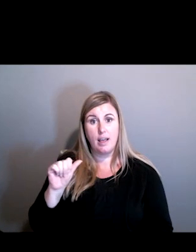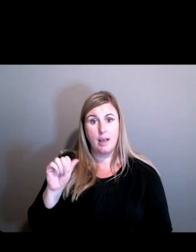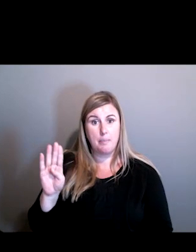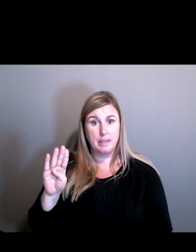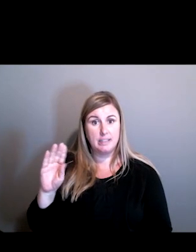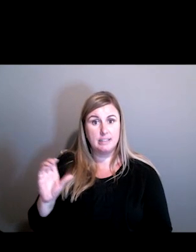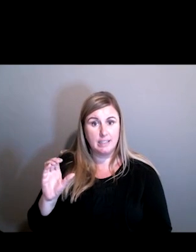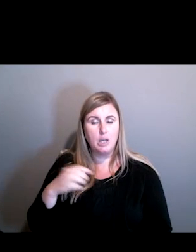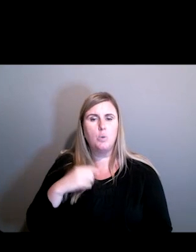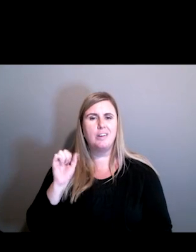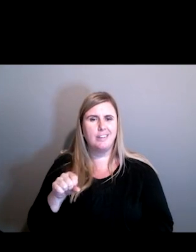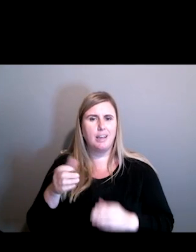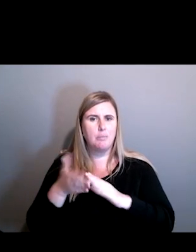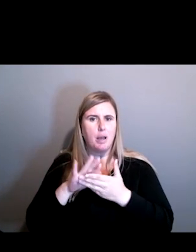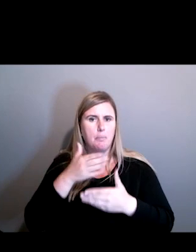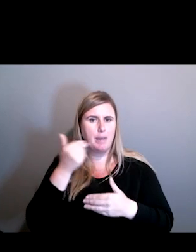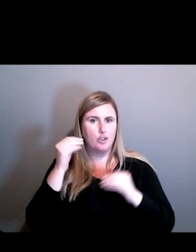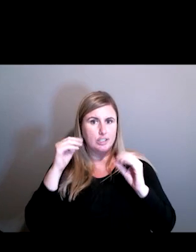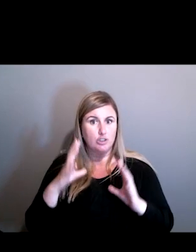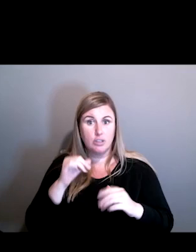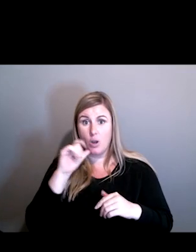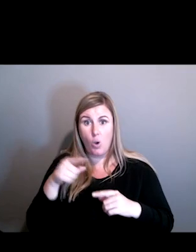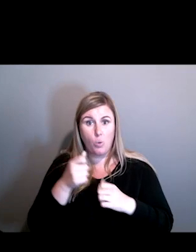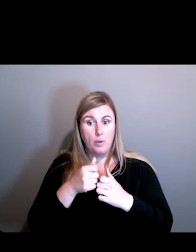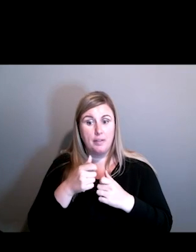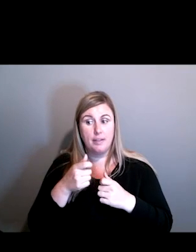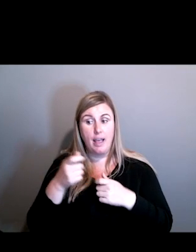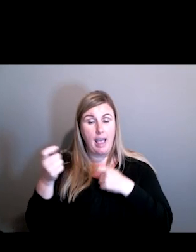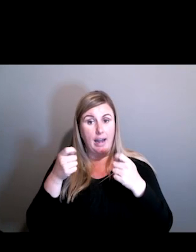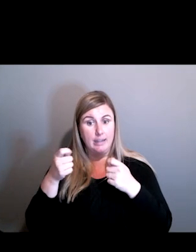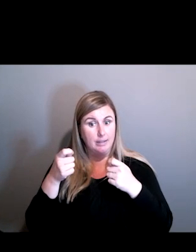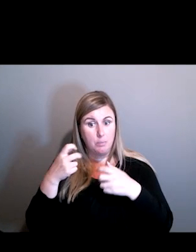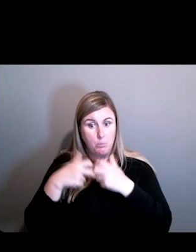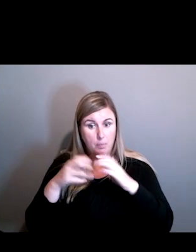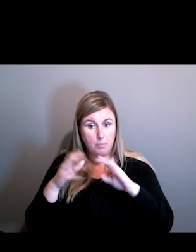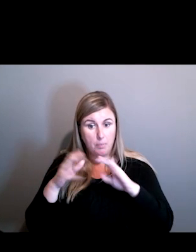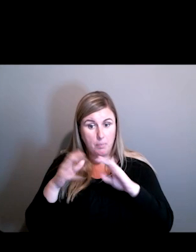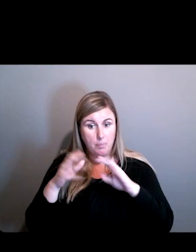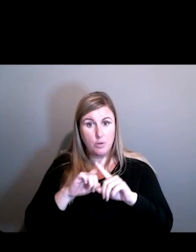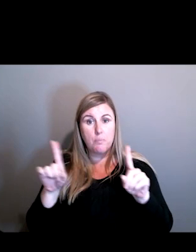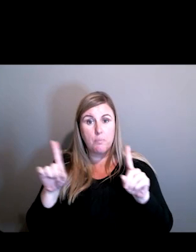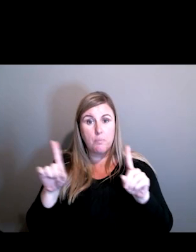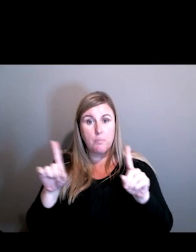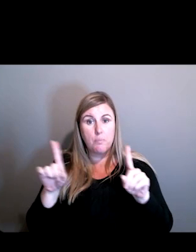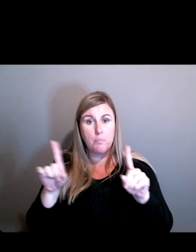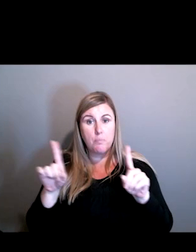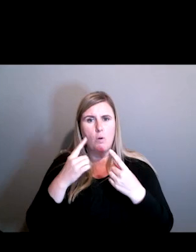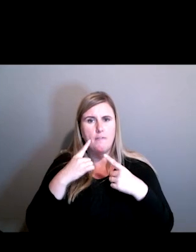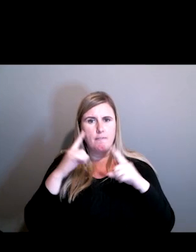become better teachers, not only with handling problem behavior, but we can become more effective